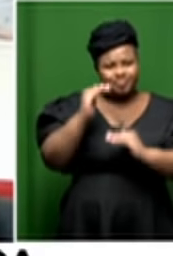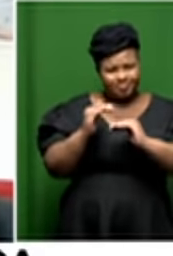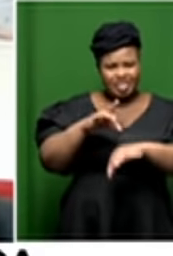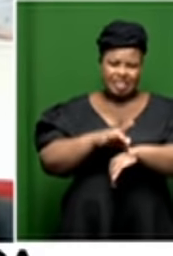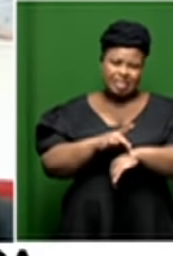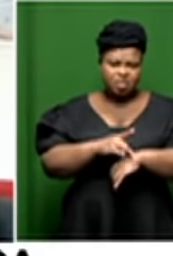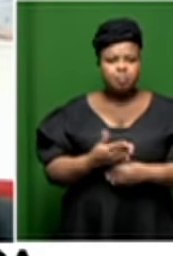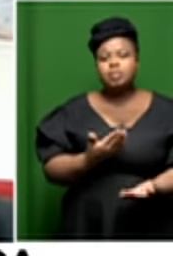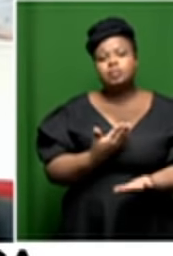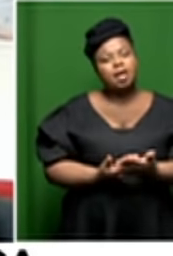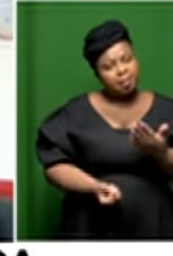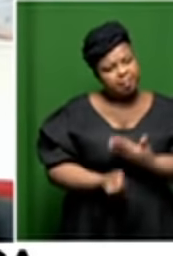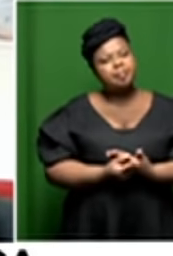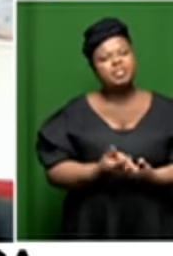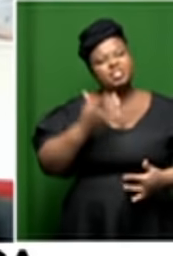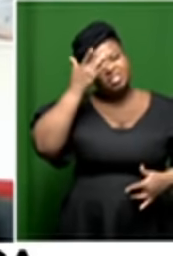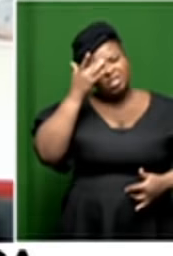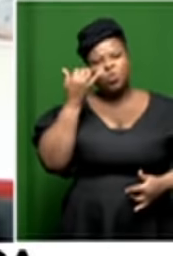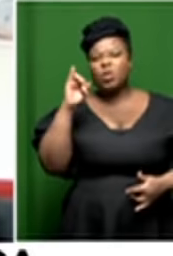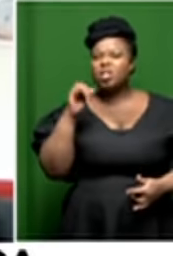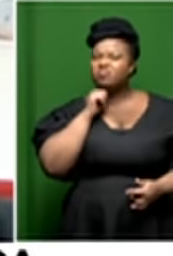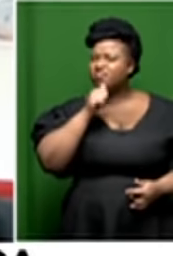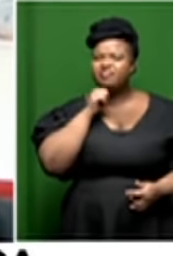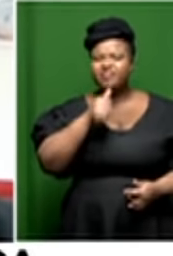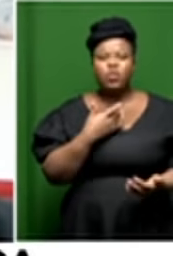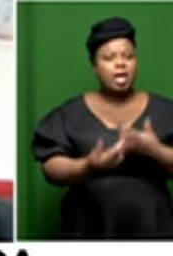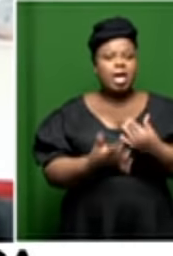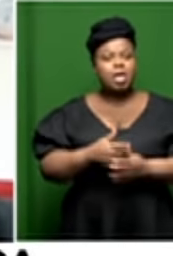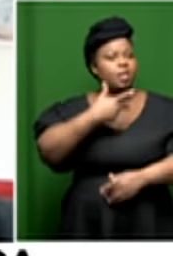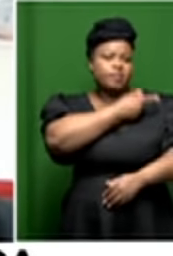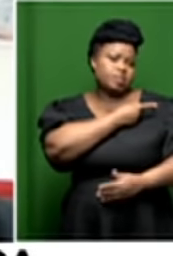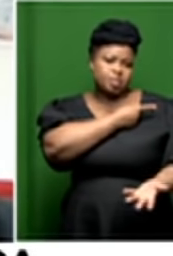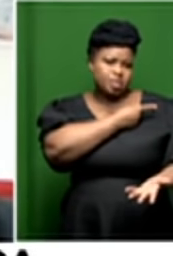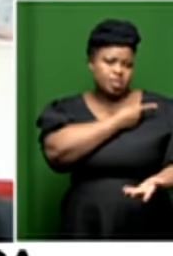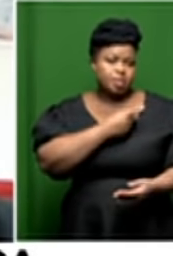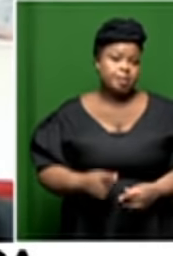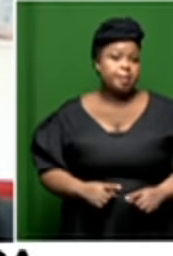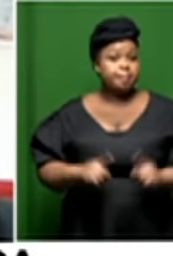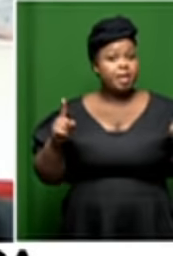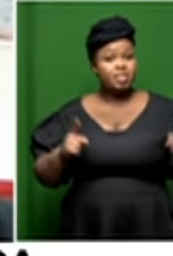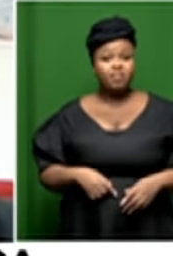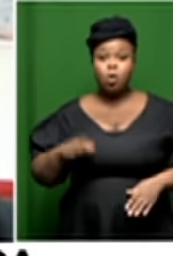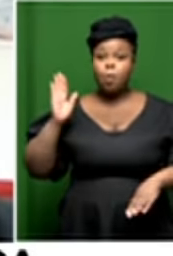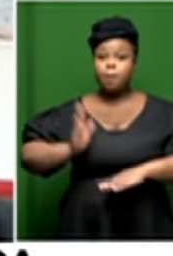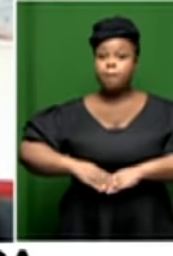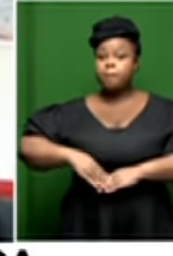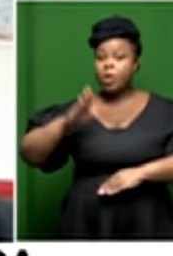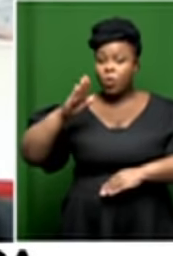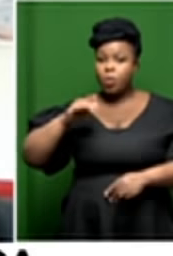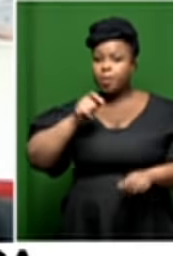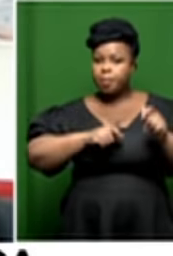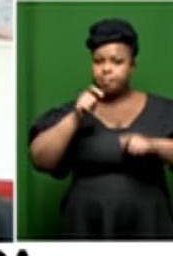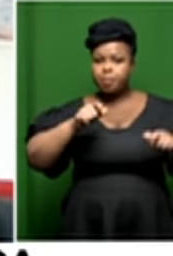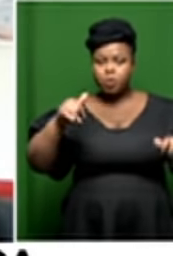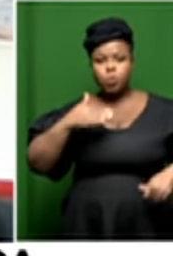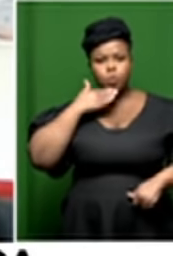get occasional breakthrough infections for all vaccines. As I say, they're not perfect. But what happens when you have a high enough level of vaccination in